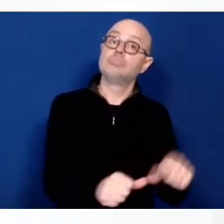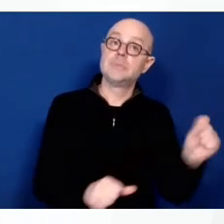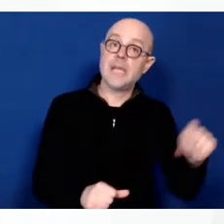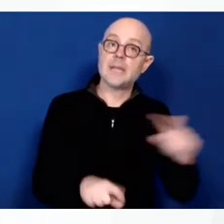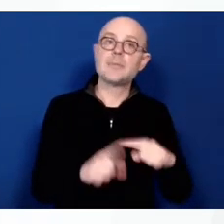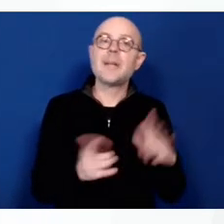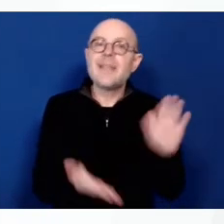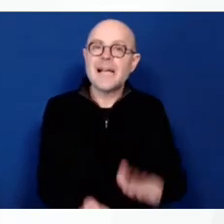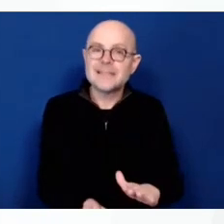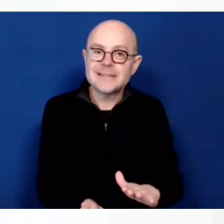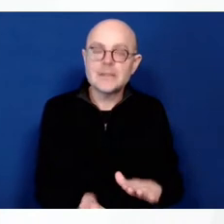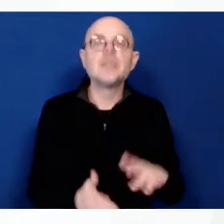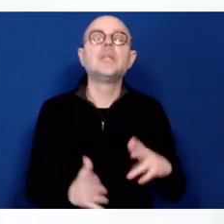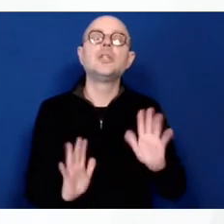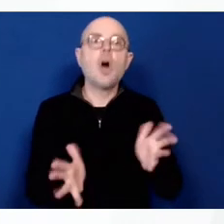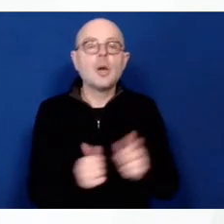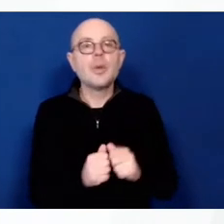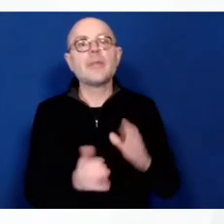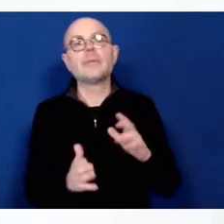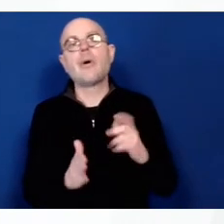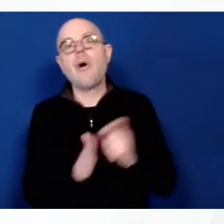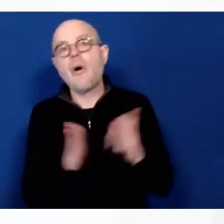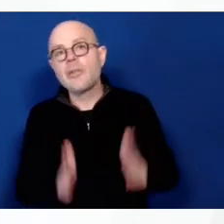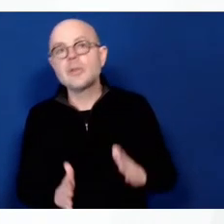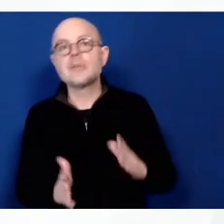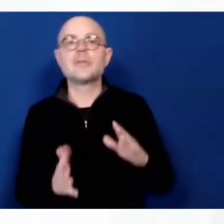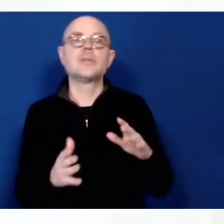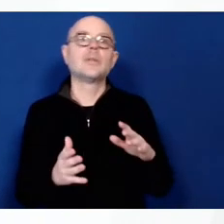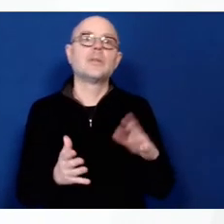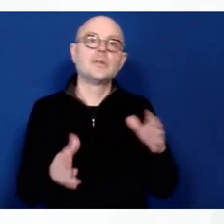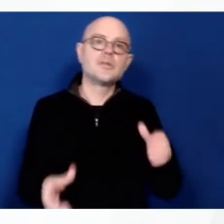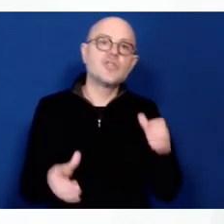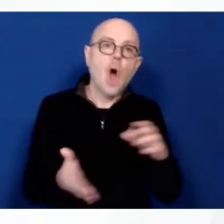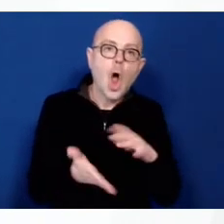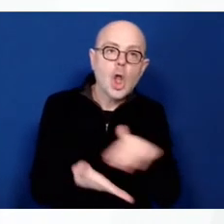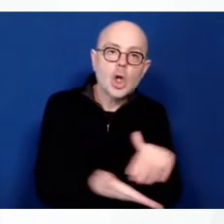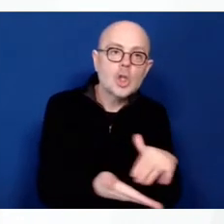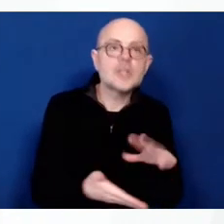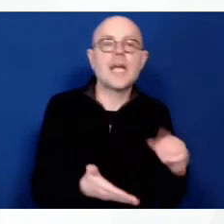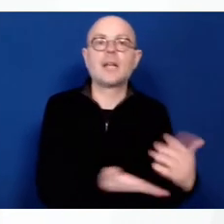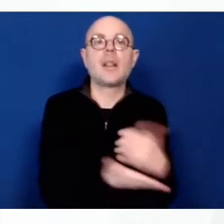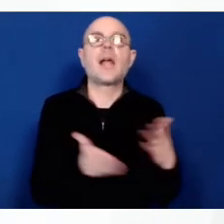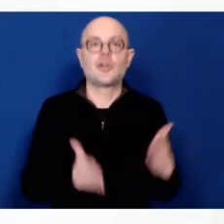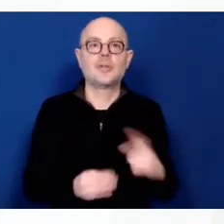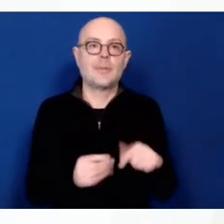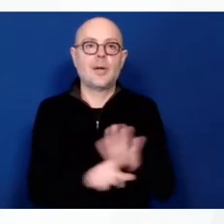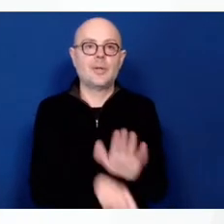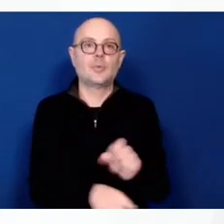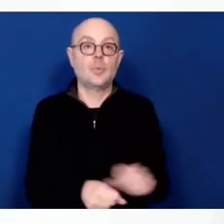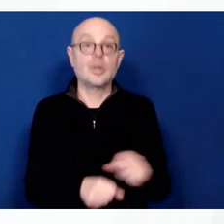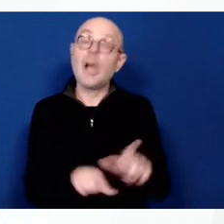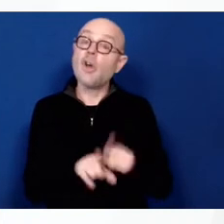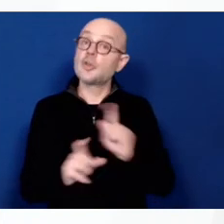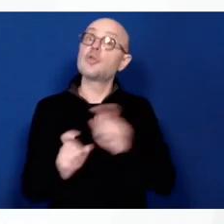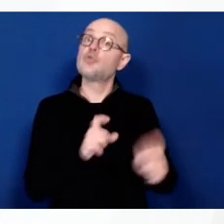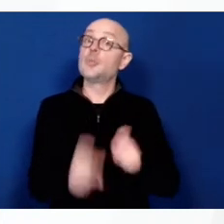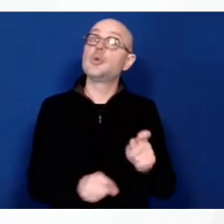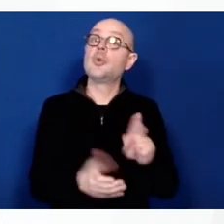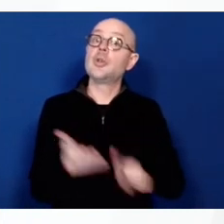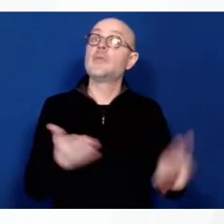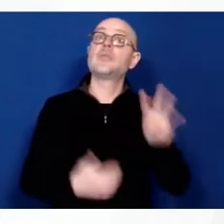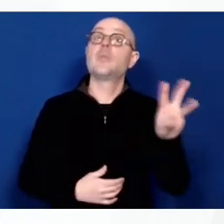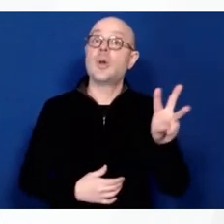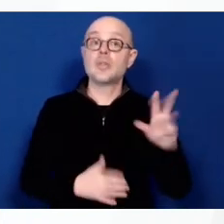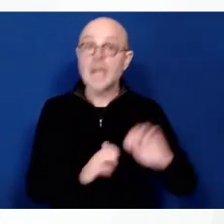with authors, scholars, and collectors about his work. And he contributed to the university and its surrounding community through